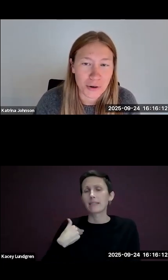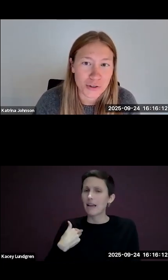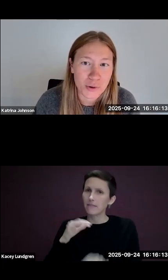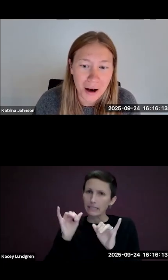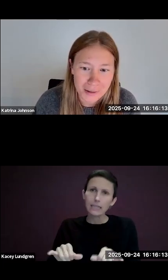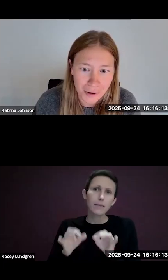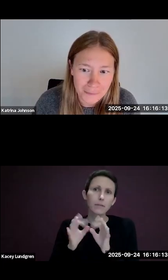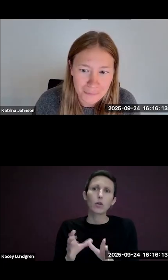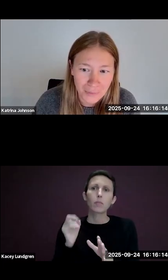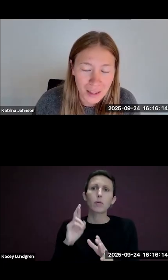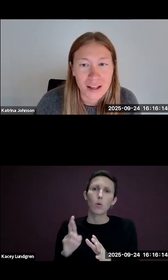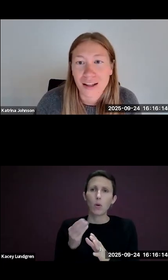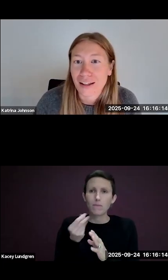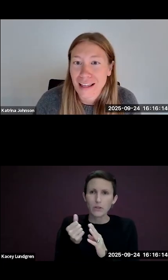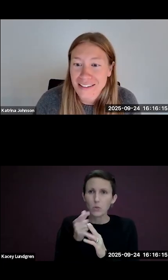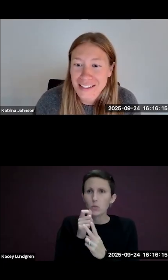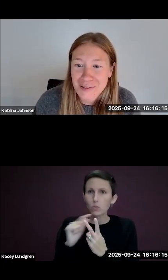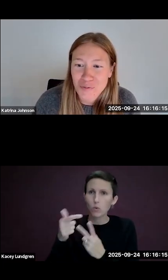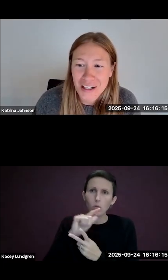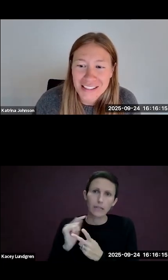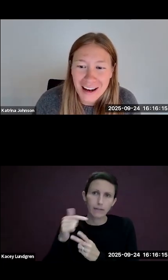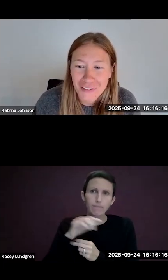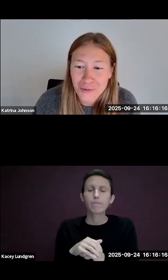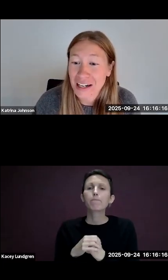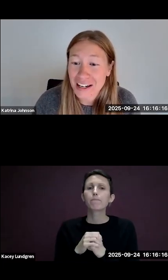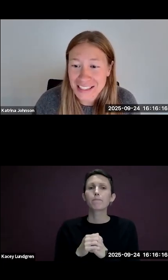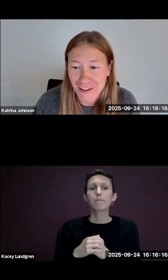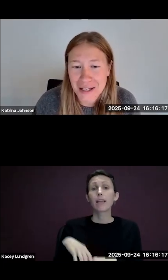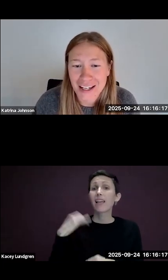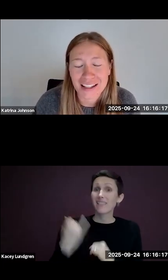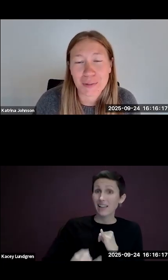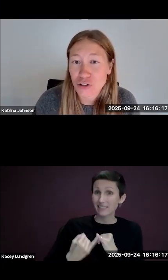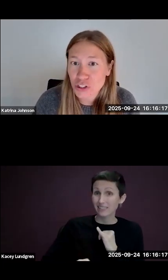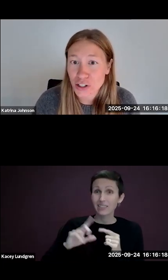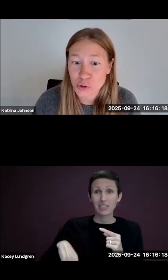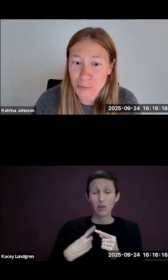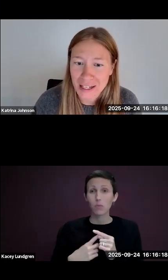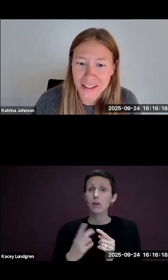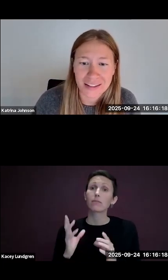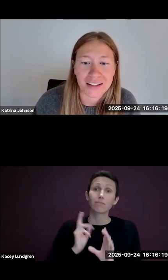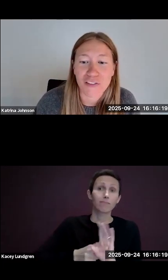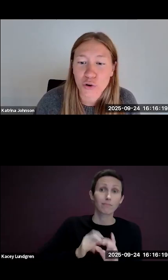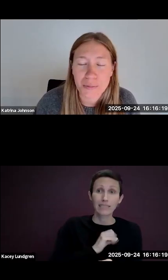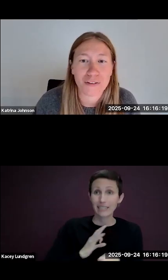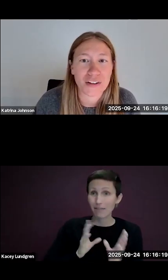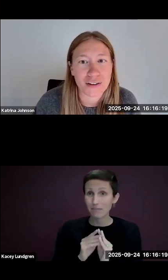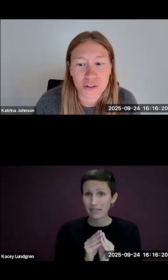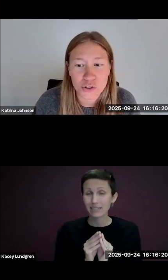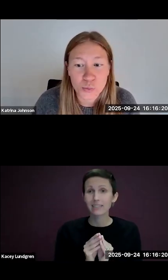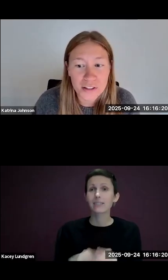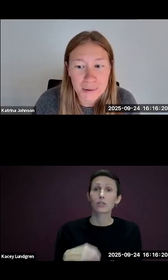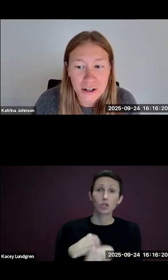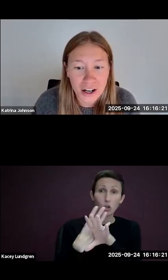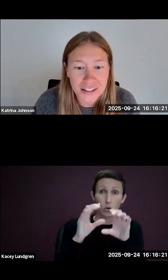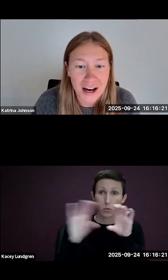regular interpreters when possible. Lastly, when in a staff meeting, especially during Zoom meetings, everyone benefits if